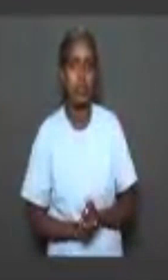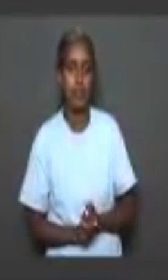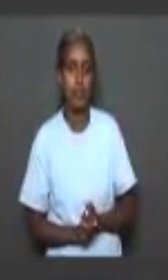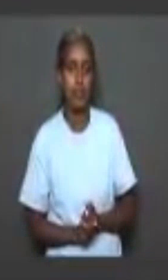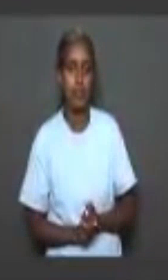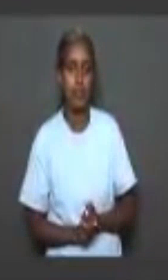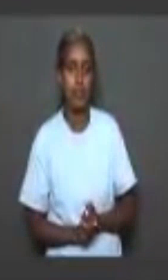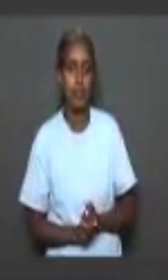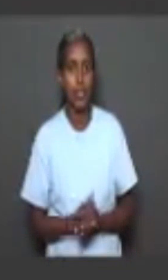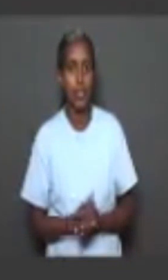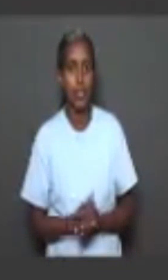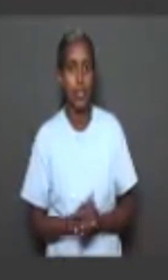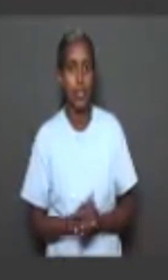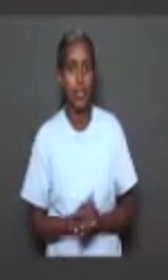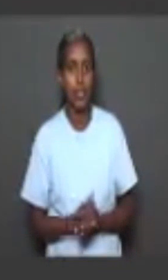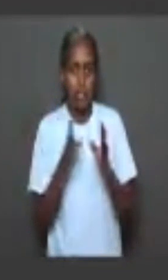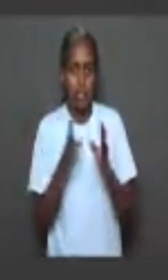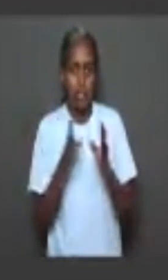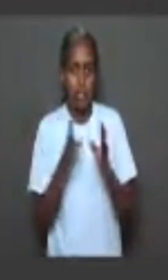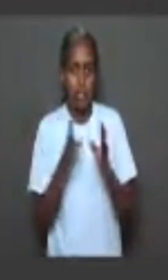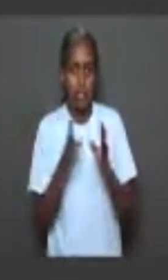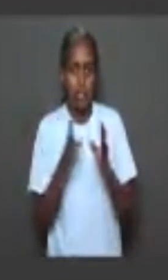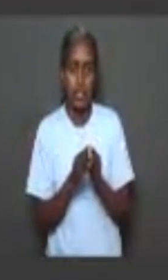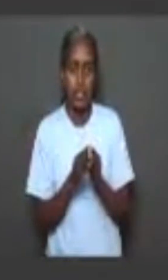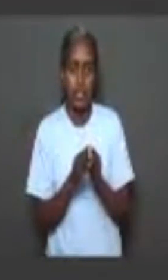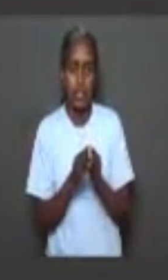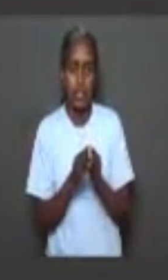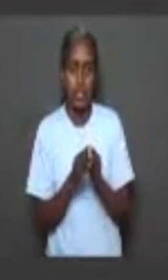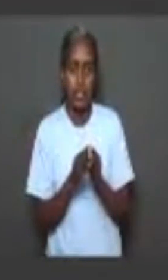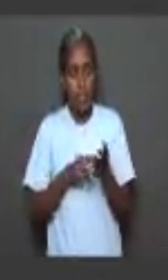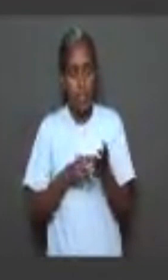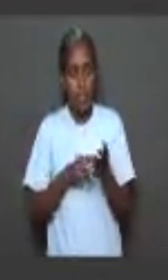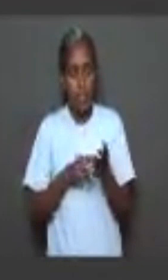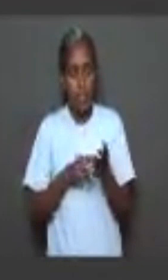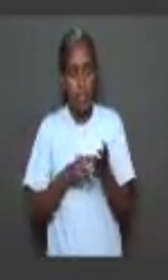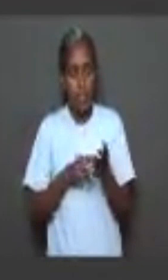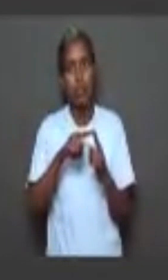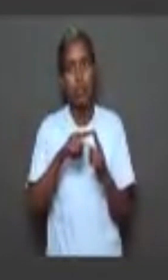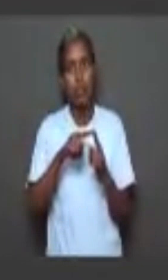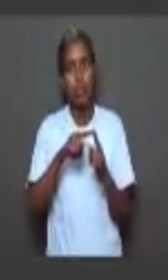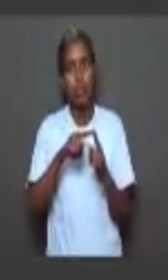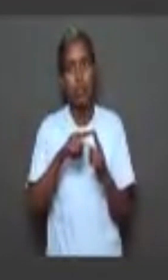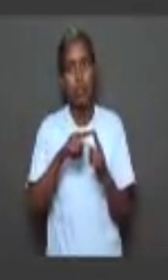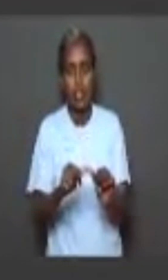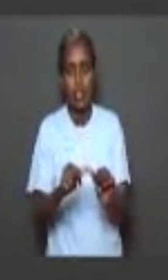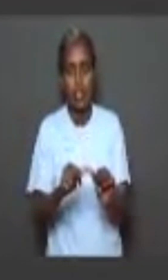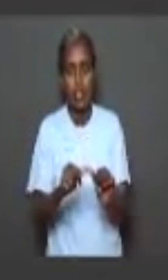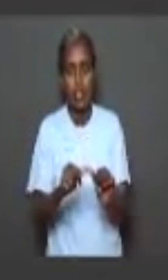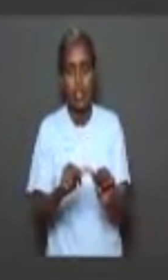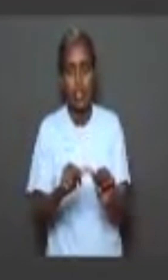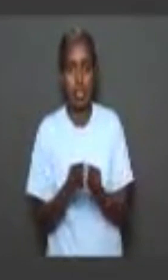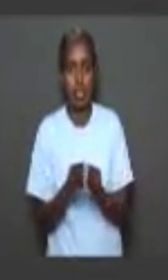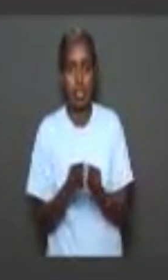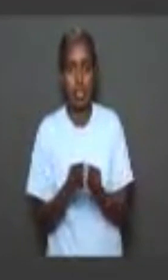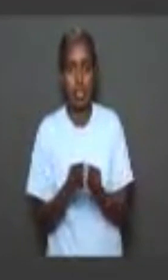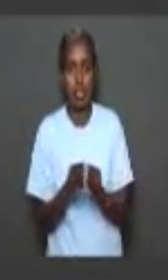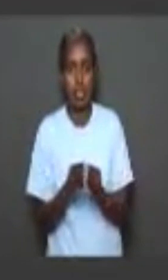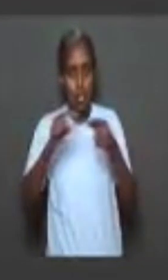Other sets are referred to as finite sets or